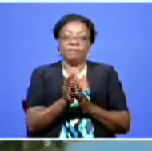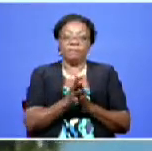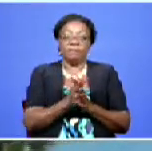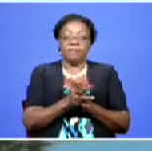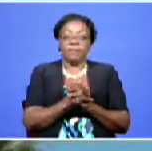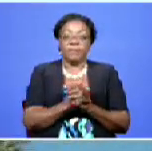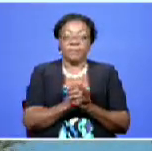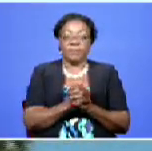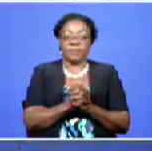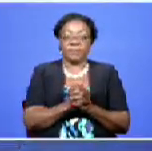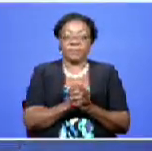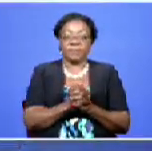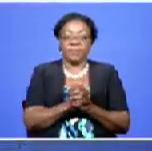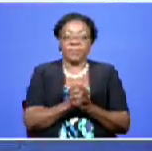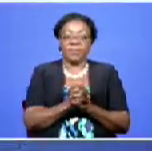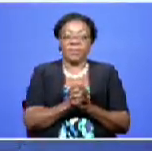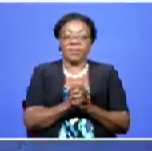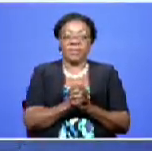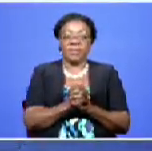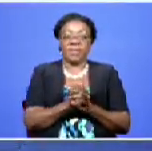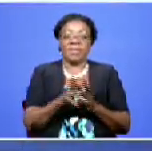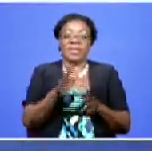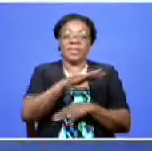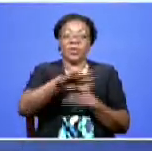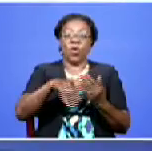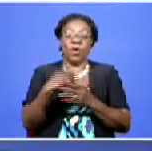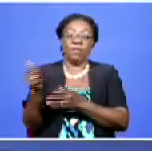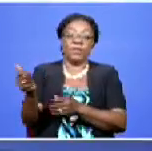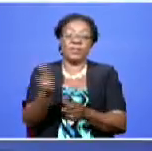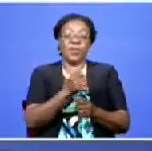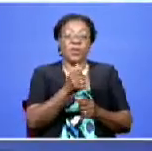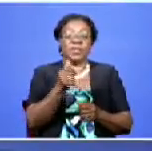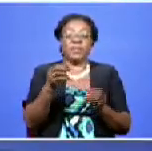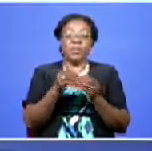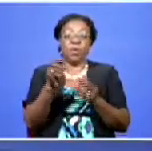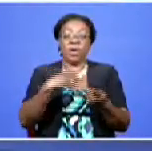Johnson, ZNS Total Sports. That's a look at sports. The Bahamas tonight comes back after the break.